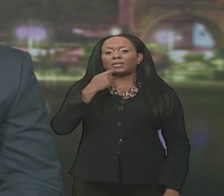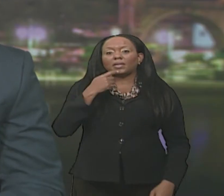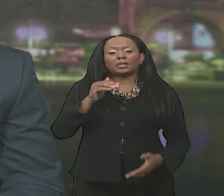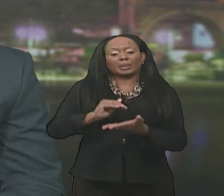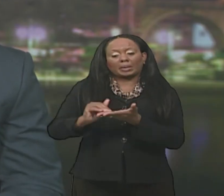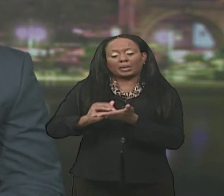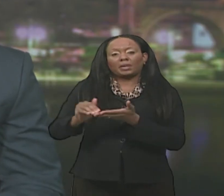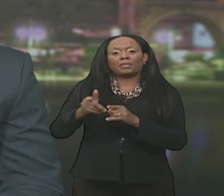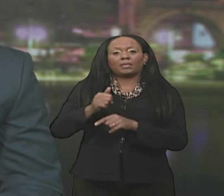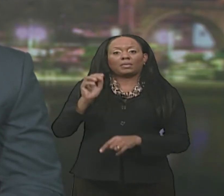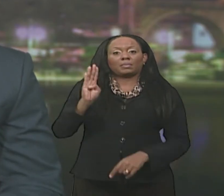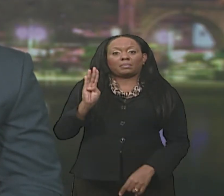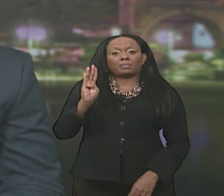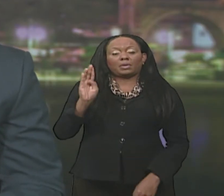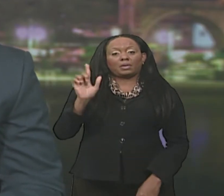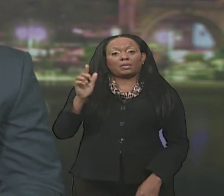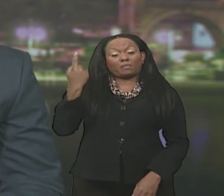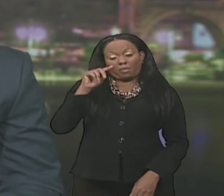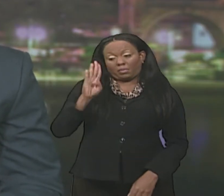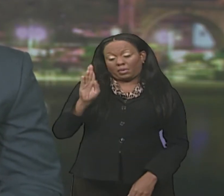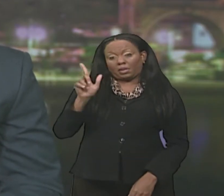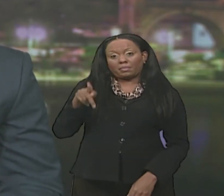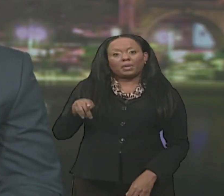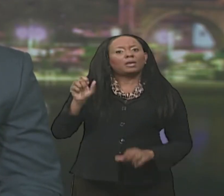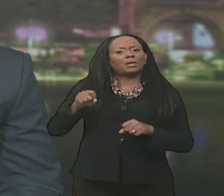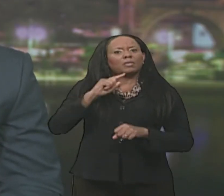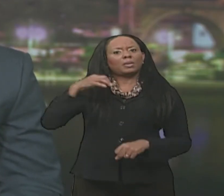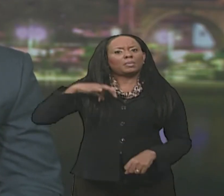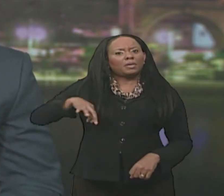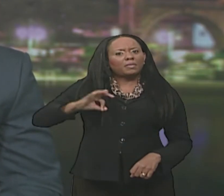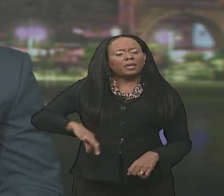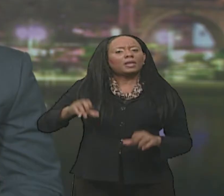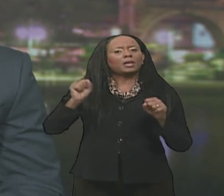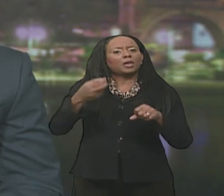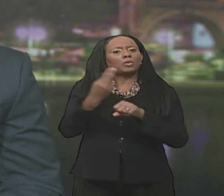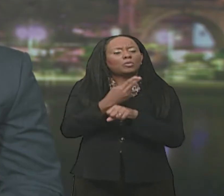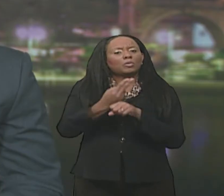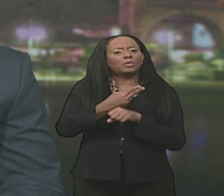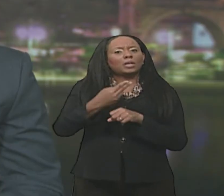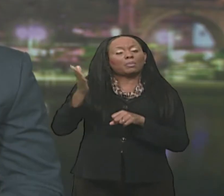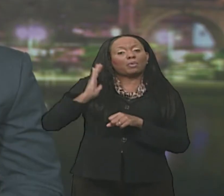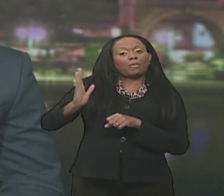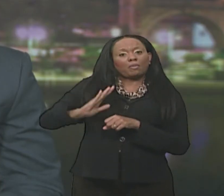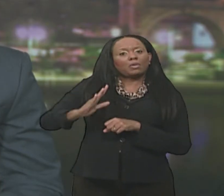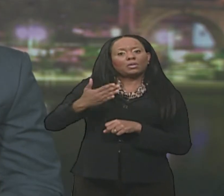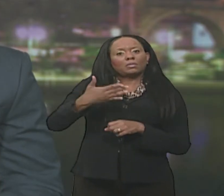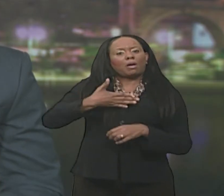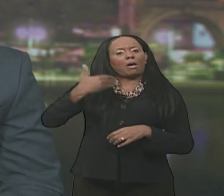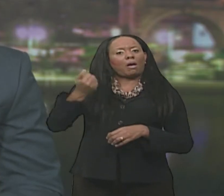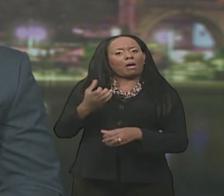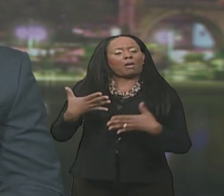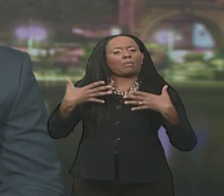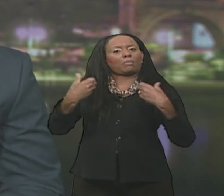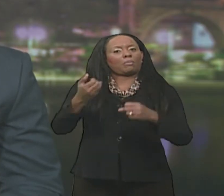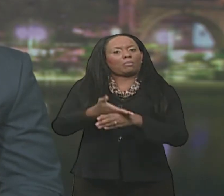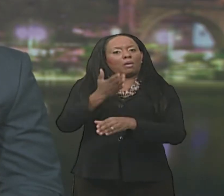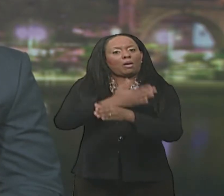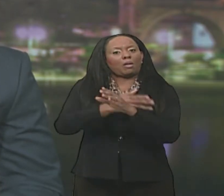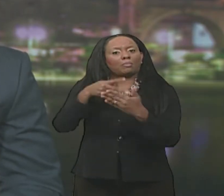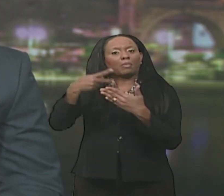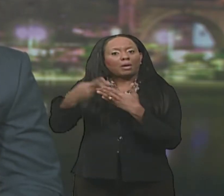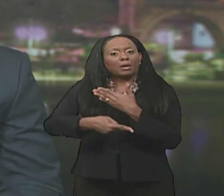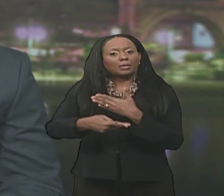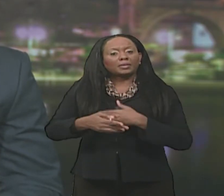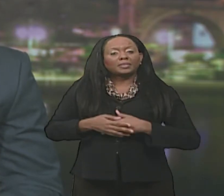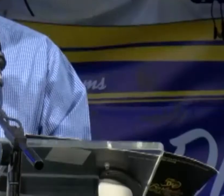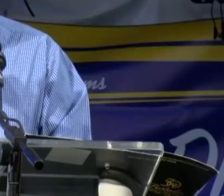Party could have benefited Barbadians. He stresses the funds could have been used to strengthen social programs. If the